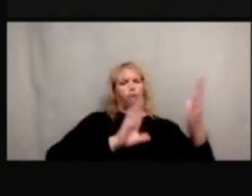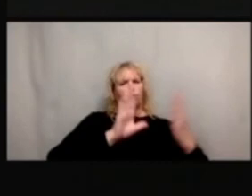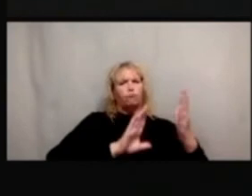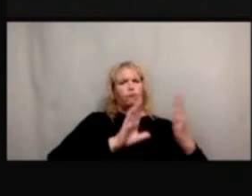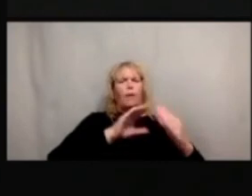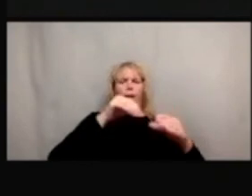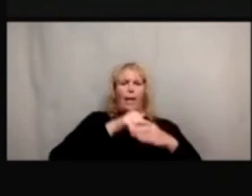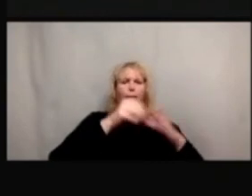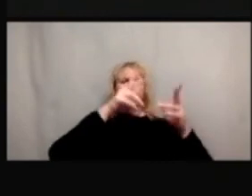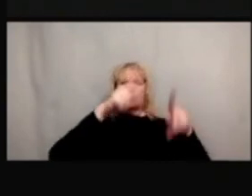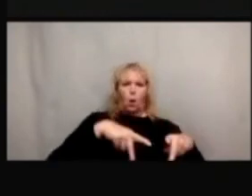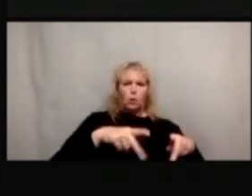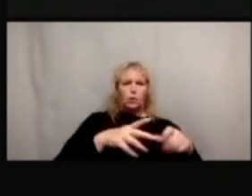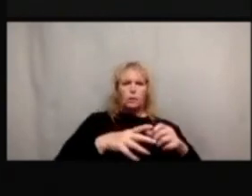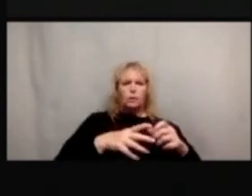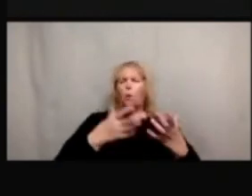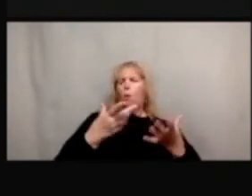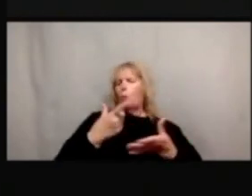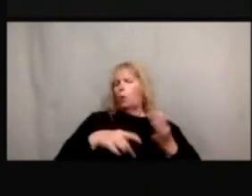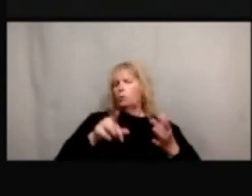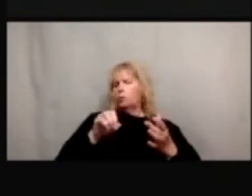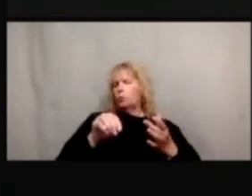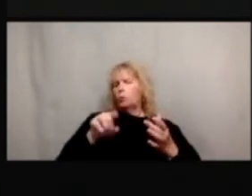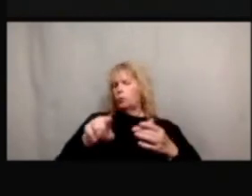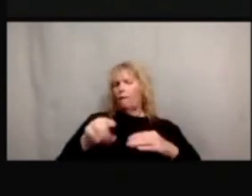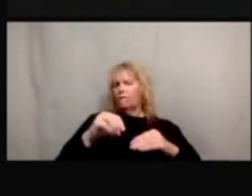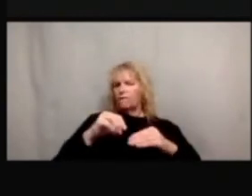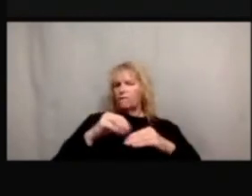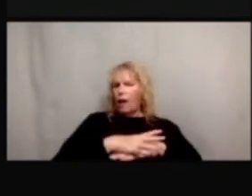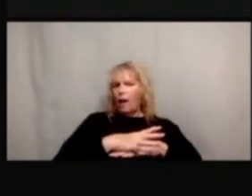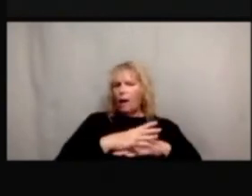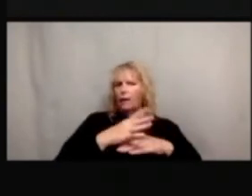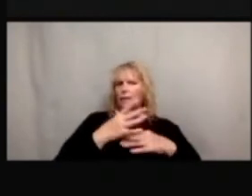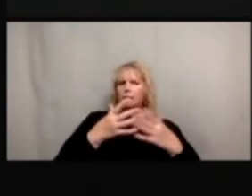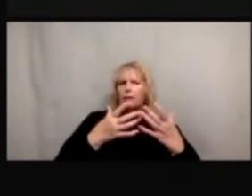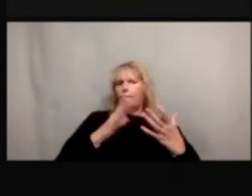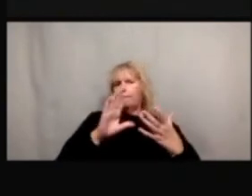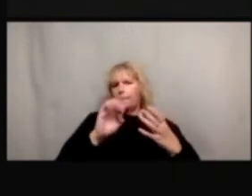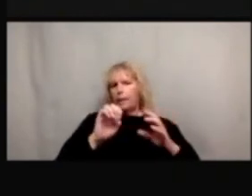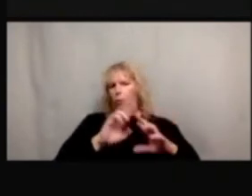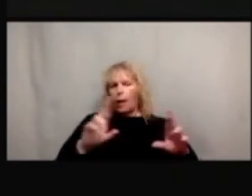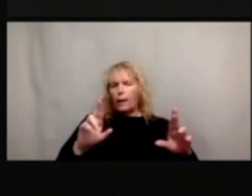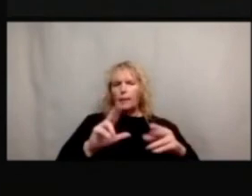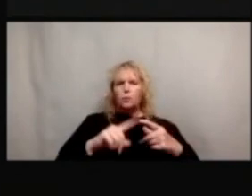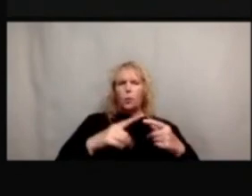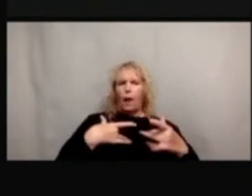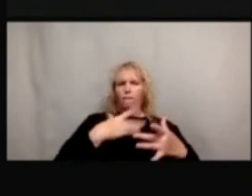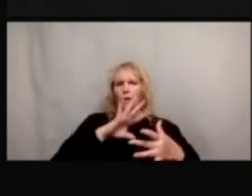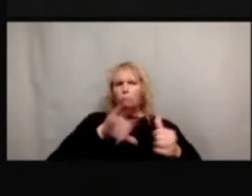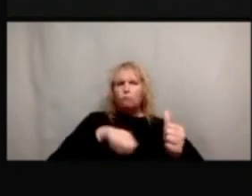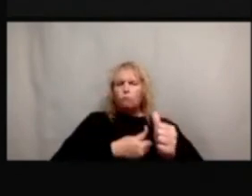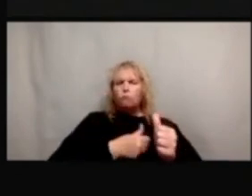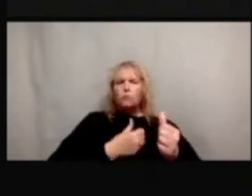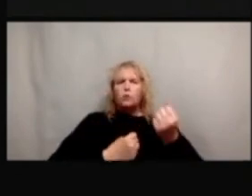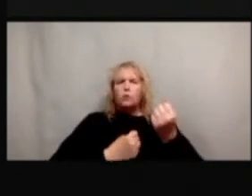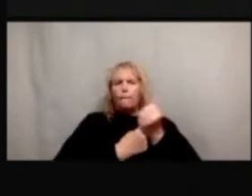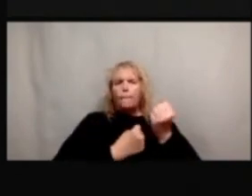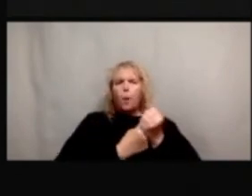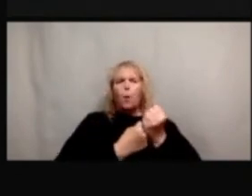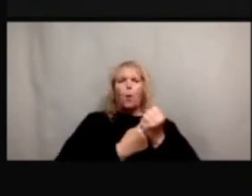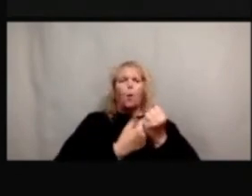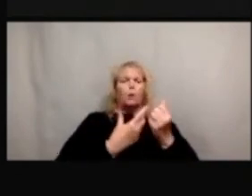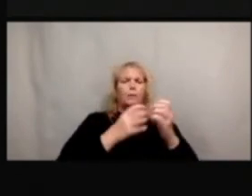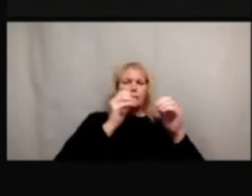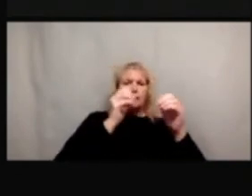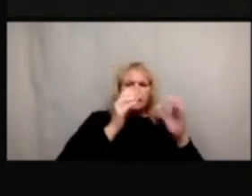there anything that you would advise people to kind of be ready to do to support teachers and other